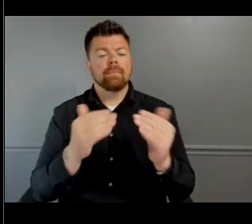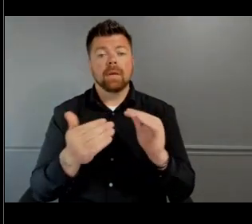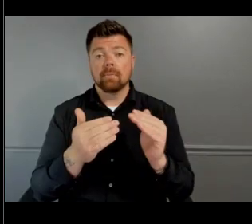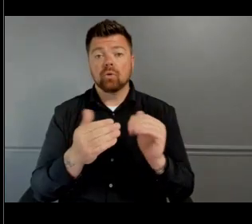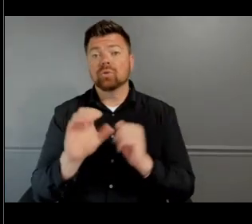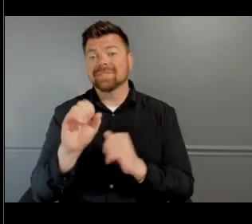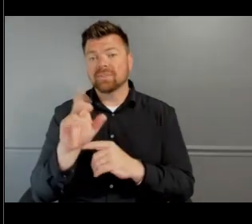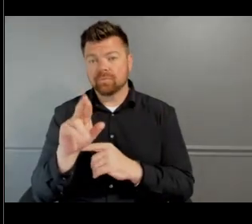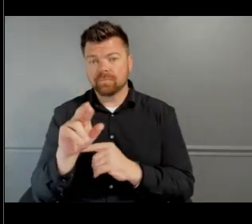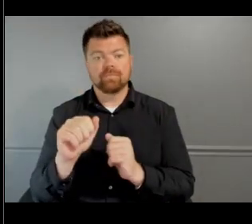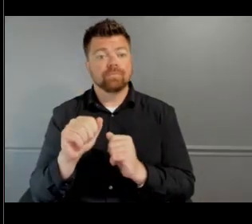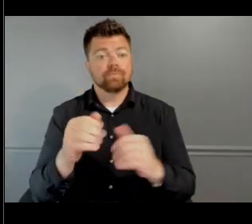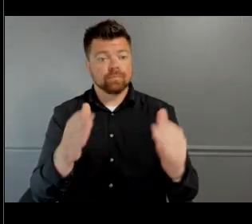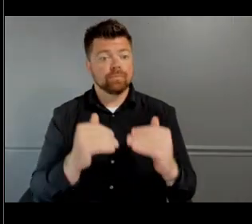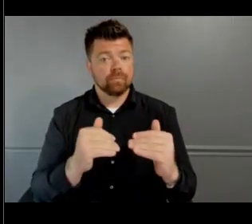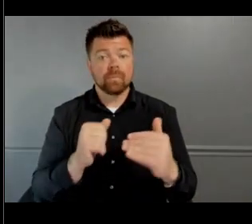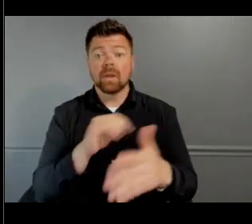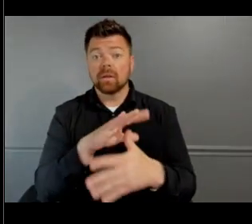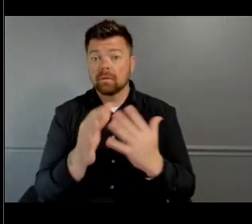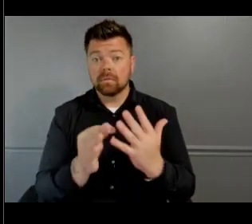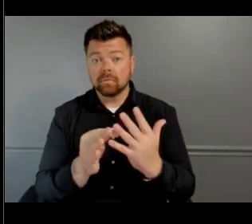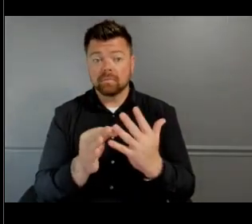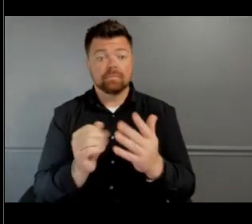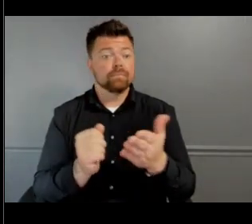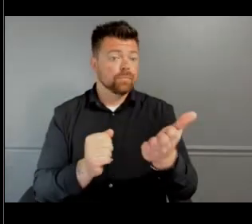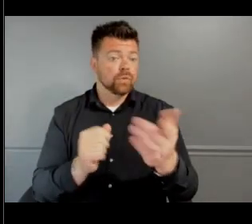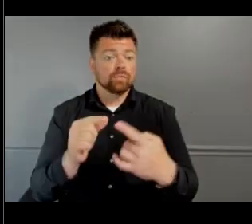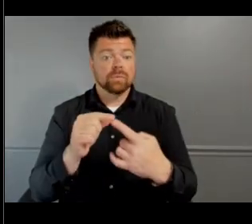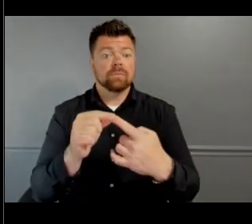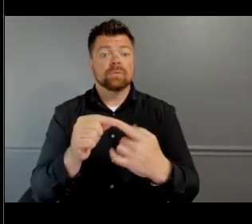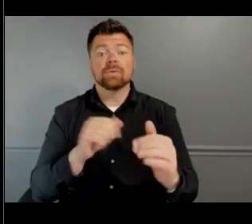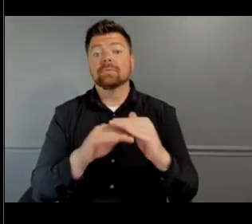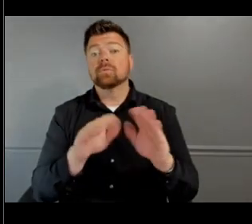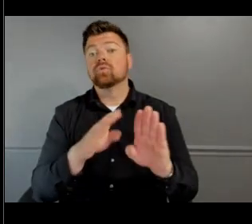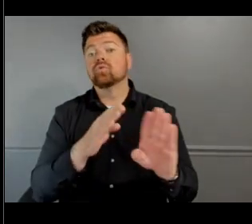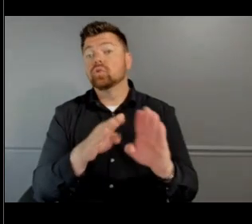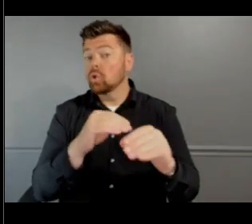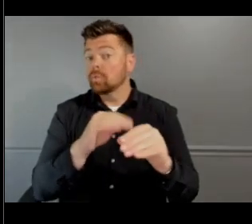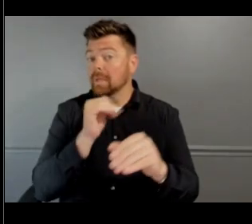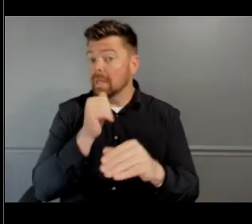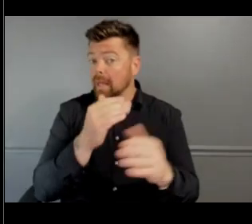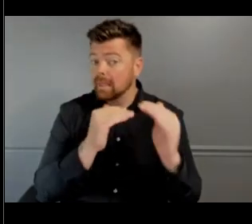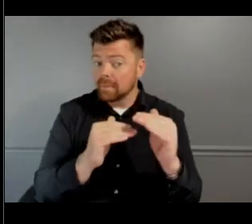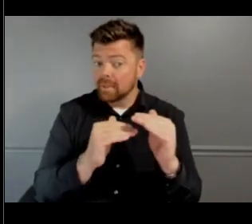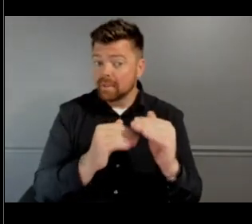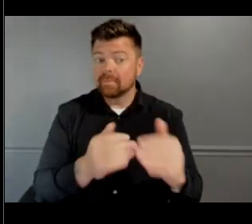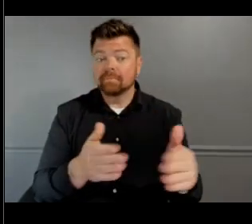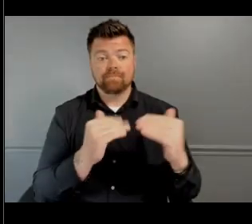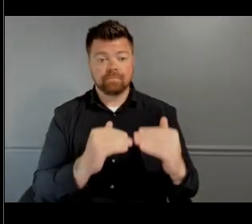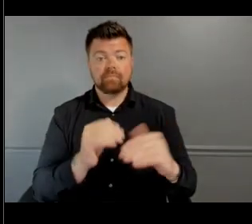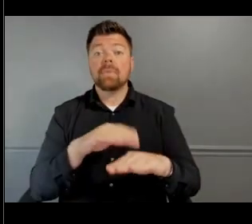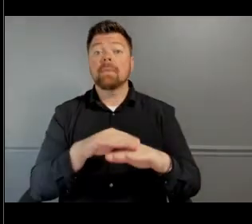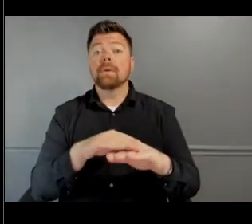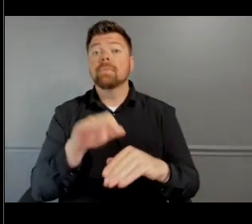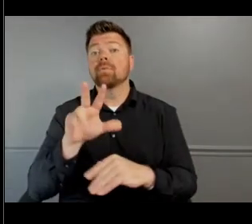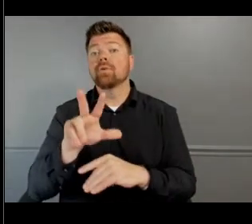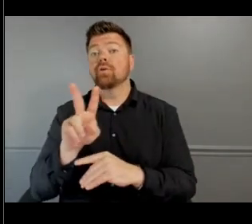Features of accessible doors include, but are not limited to, a minimum of